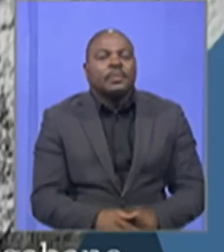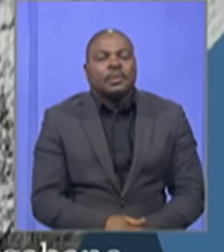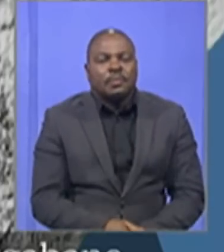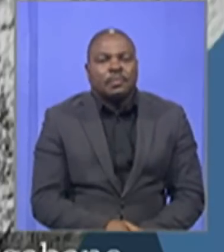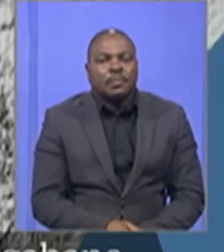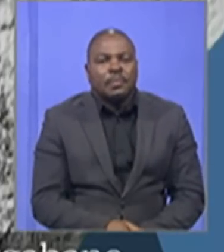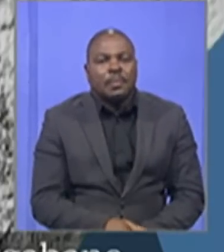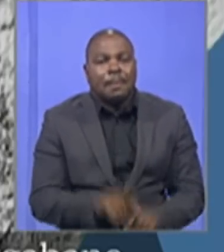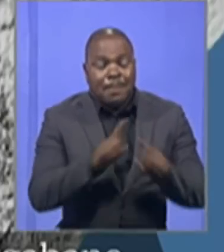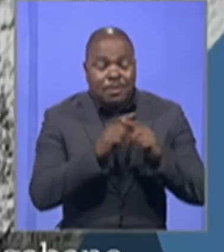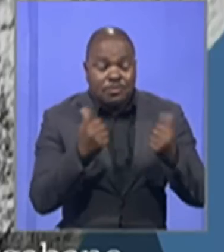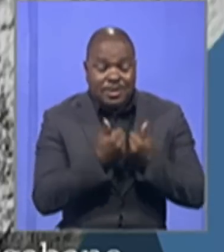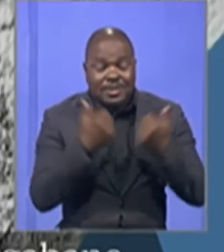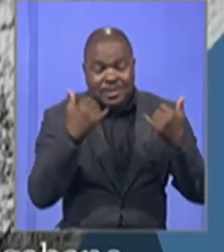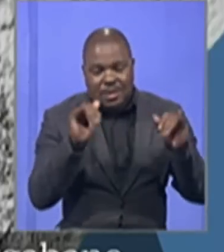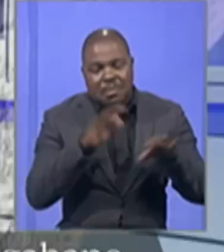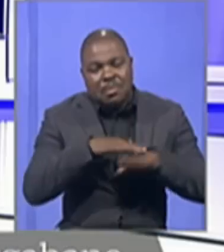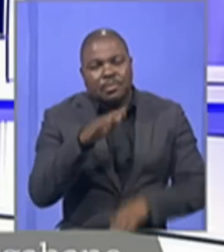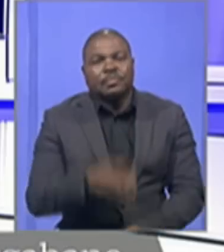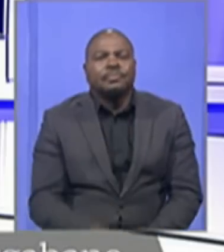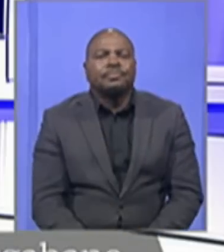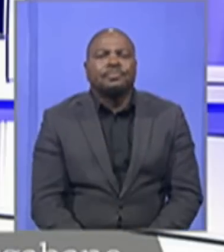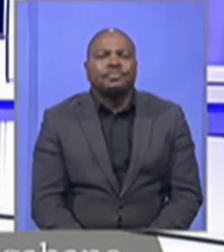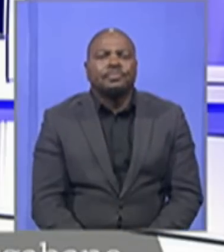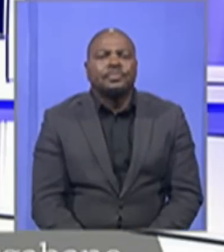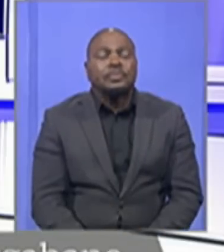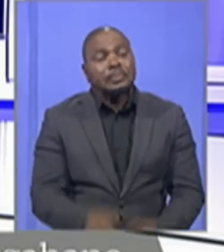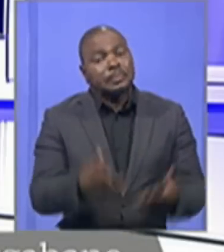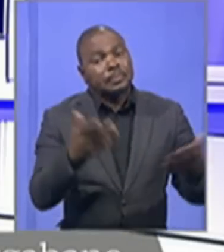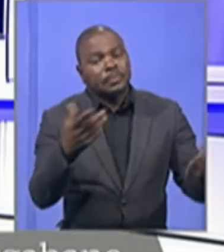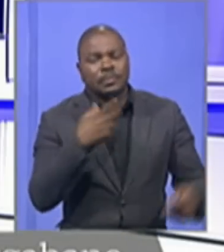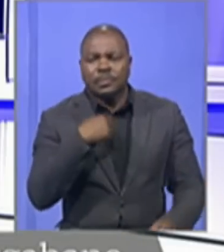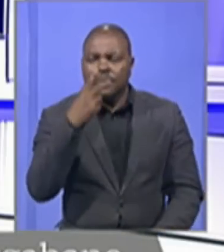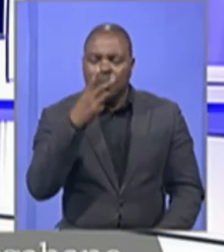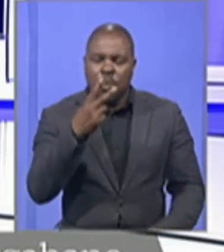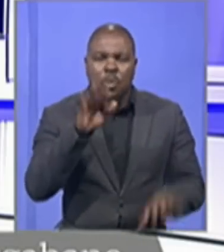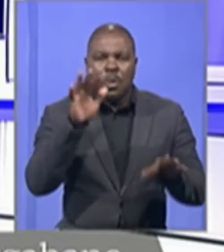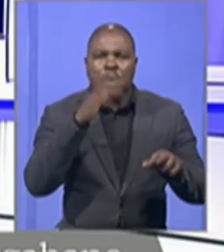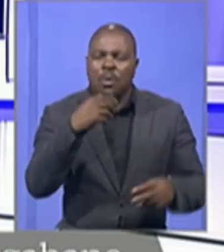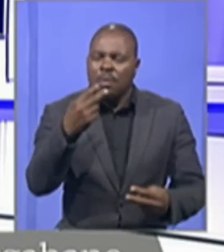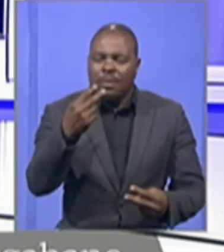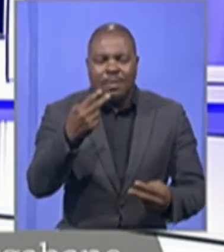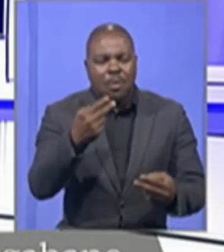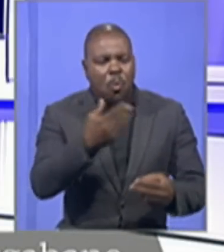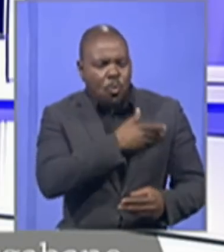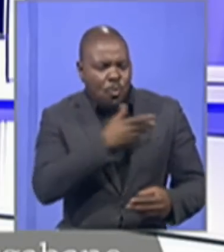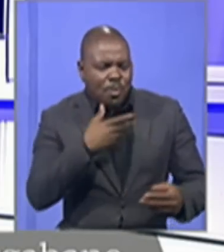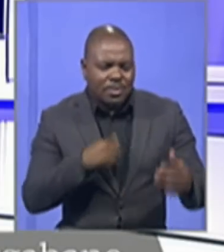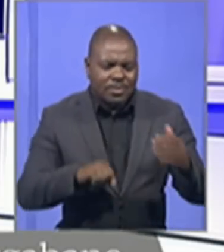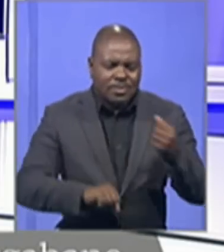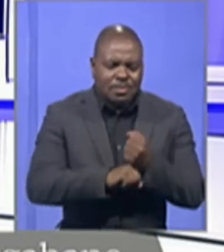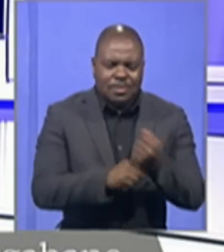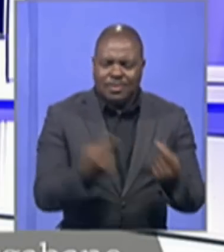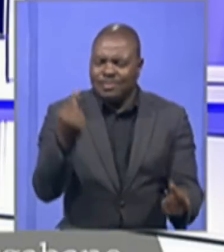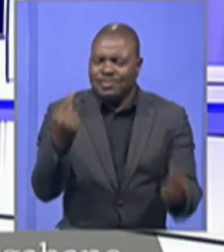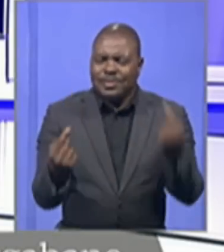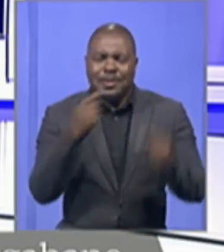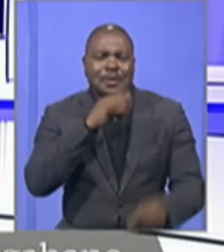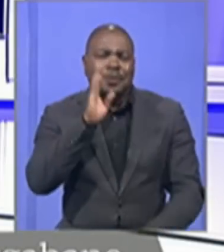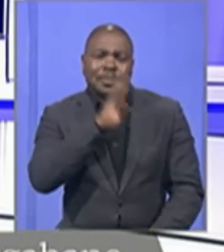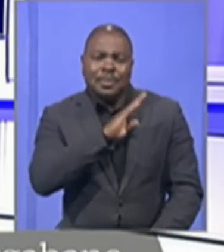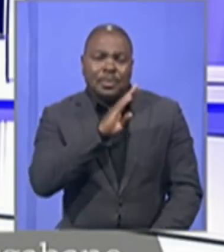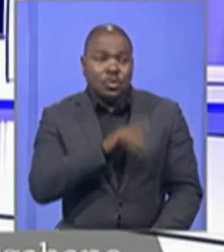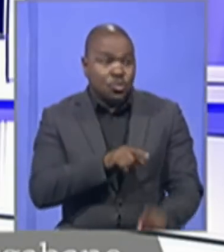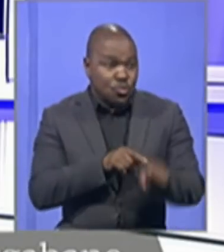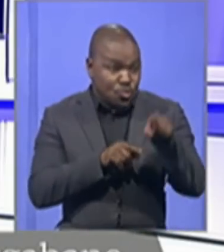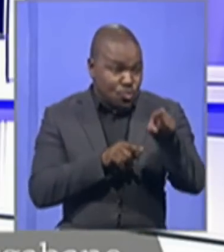kgolo. Jwale hangata basadi re bona re le batho ba sa tshehetsaneng batho ba sa phahamisaneng jwalo ka wena